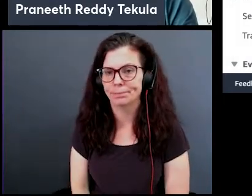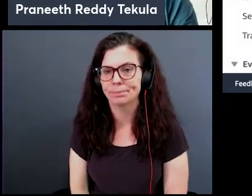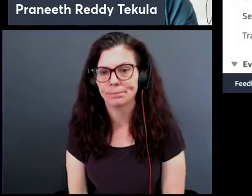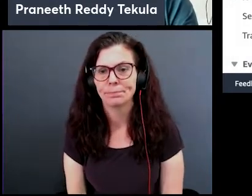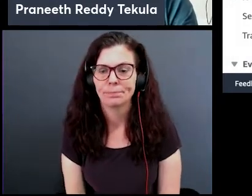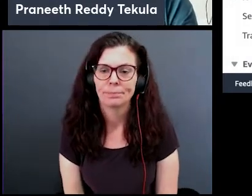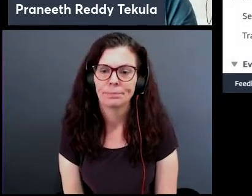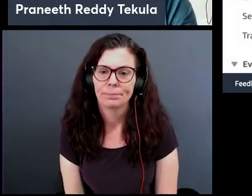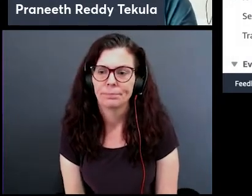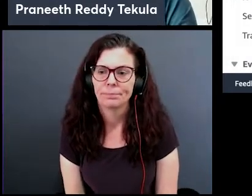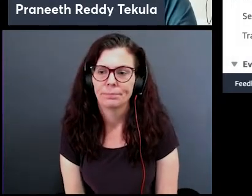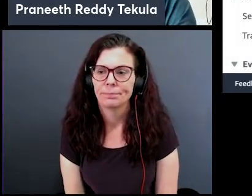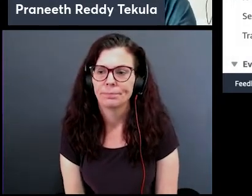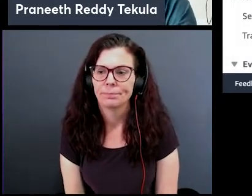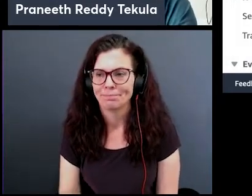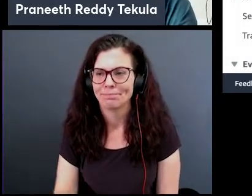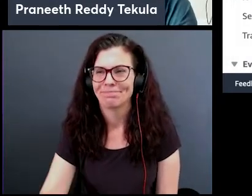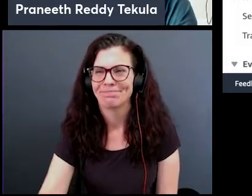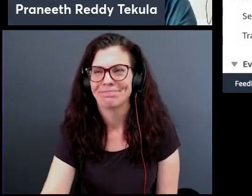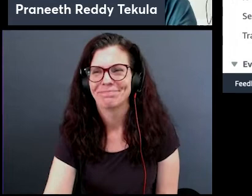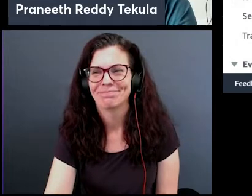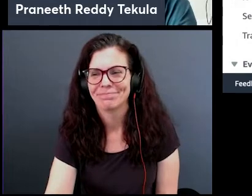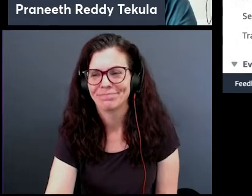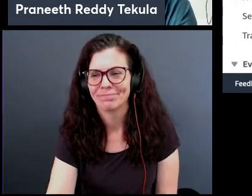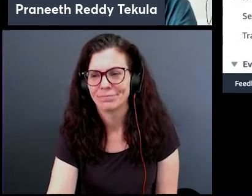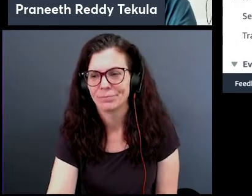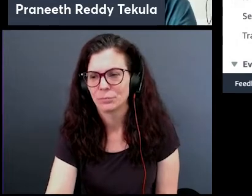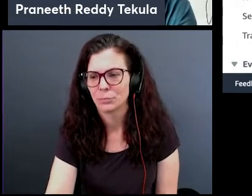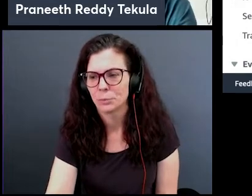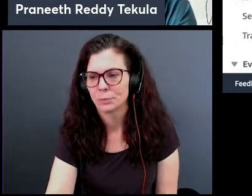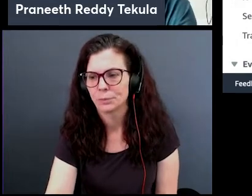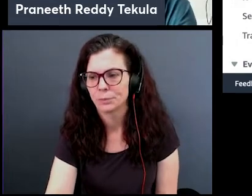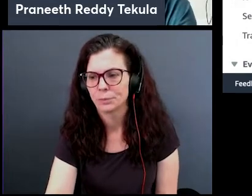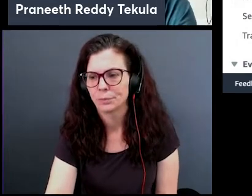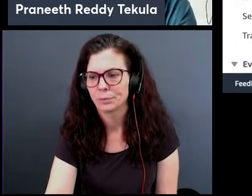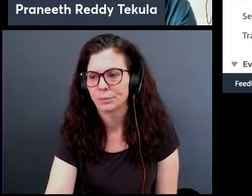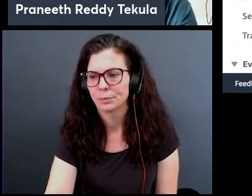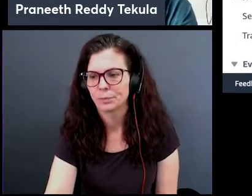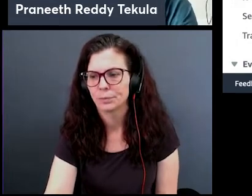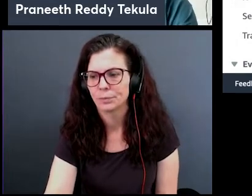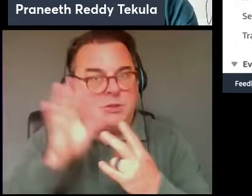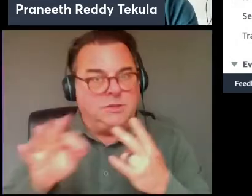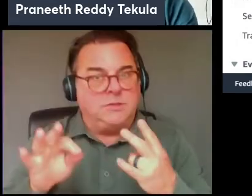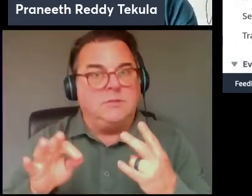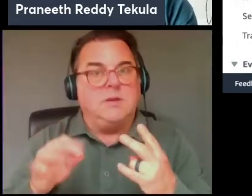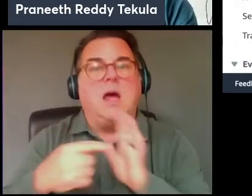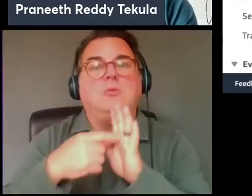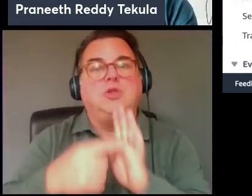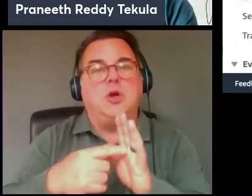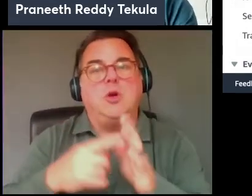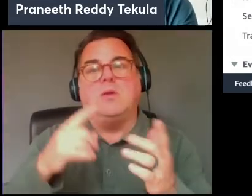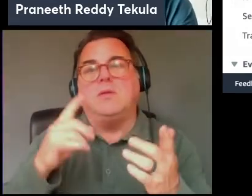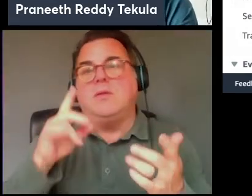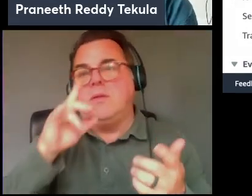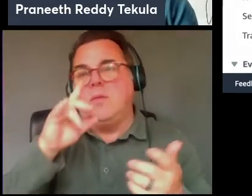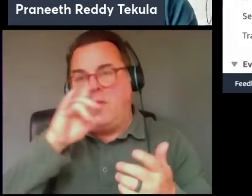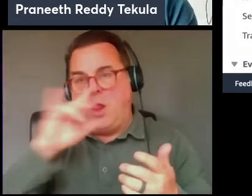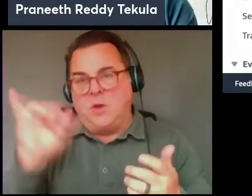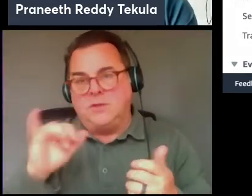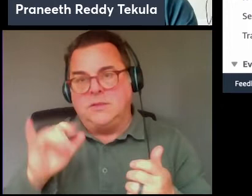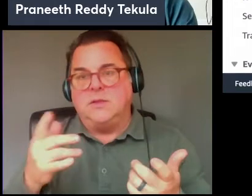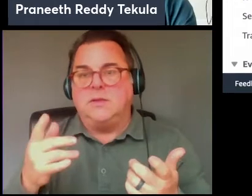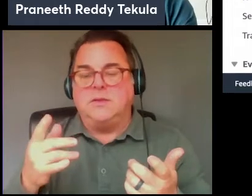Yeah, so let's explore one other query, and I'll show you another functionality that's pretty catchy